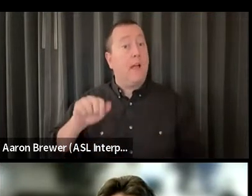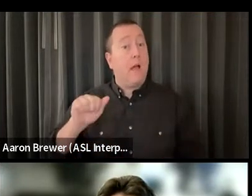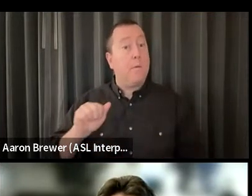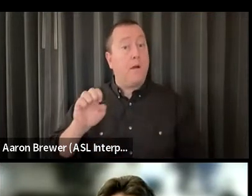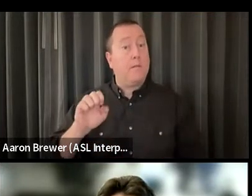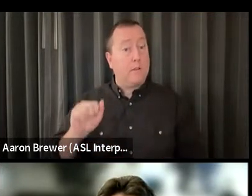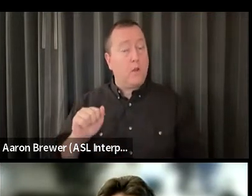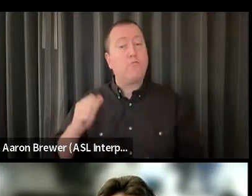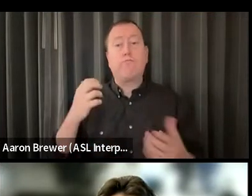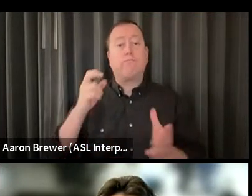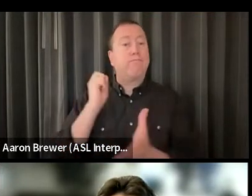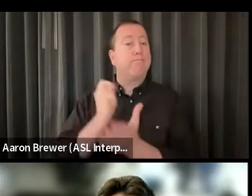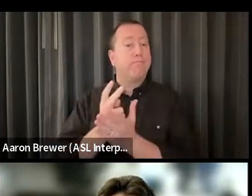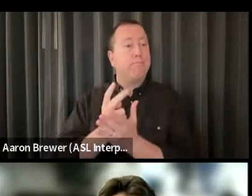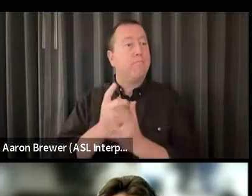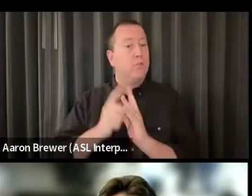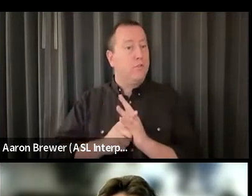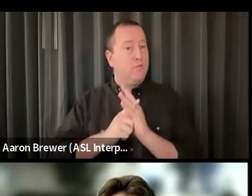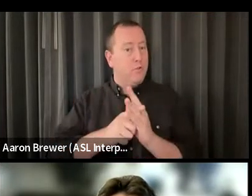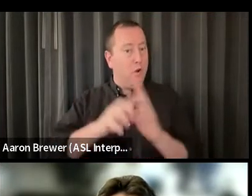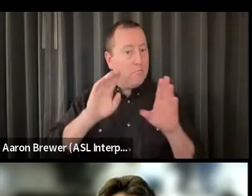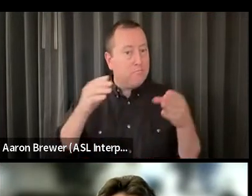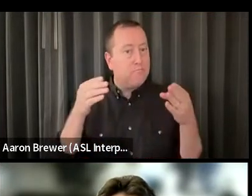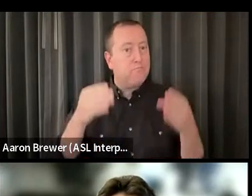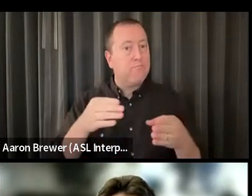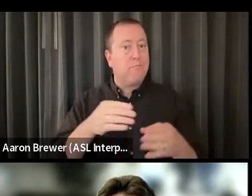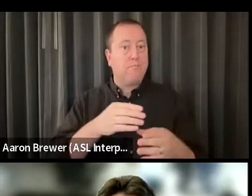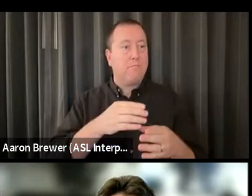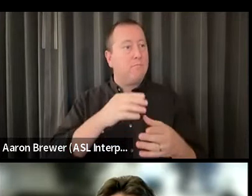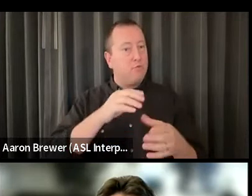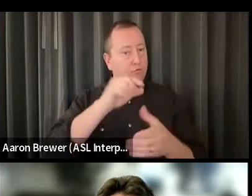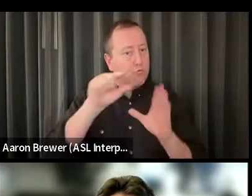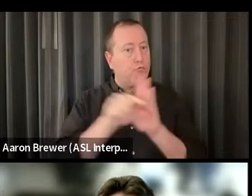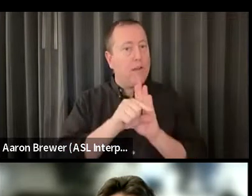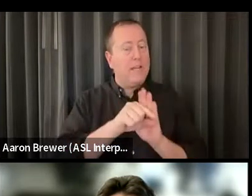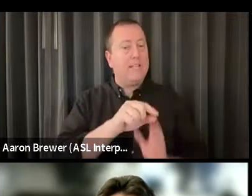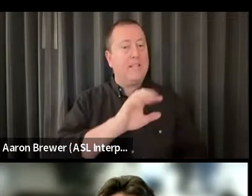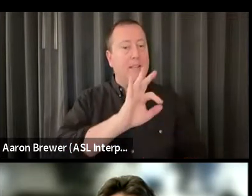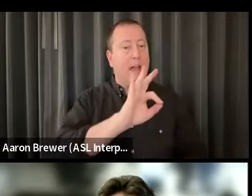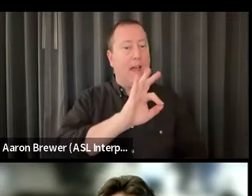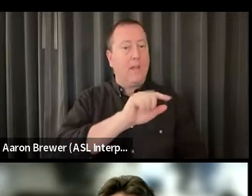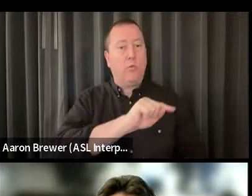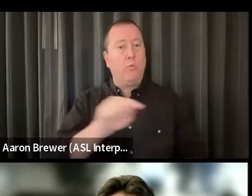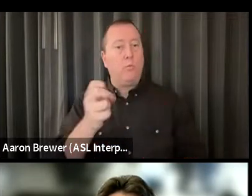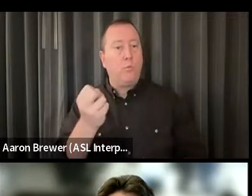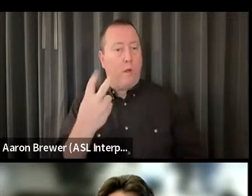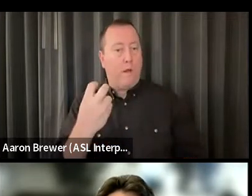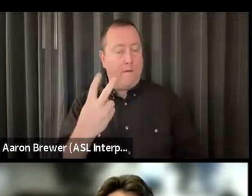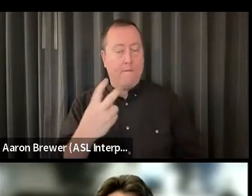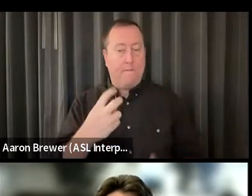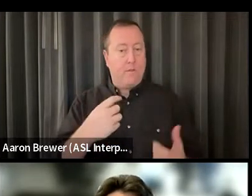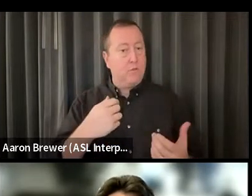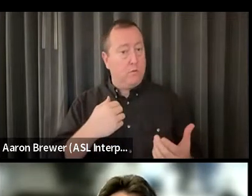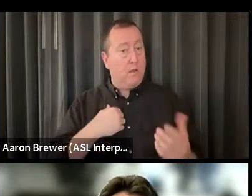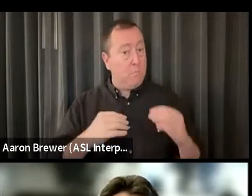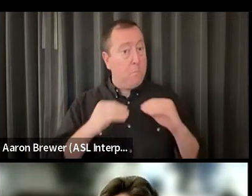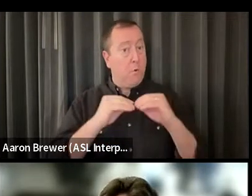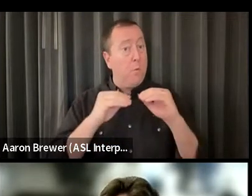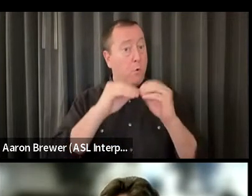high school grades 9 through 12, totaling 800 students in late 2020. The